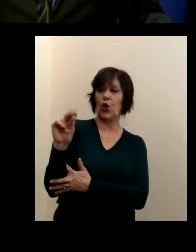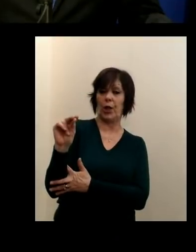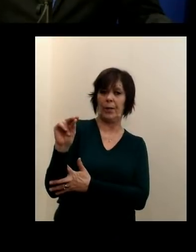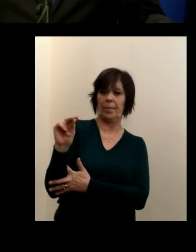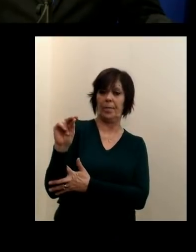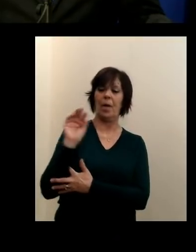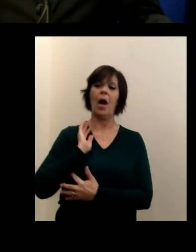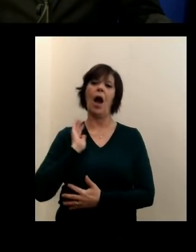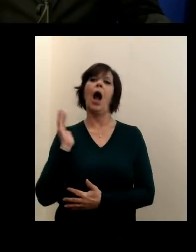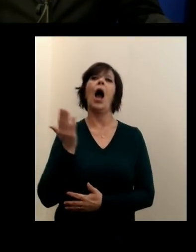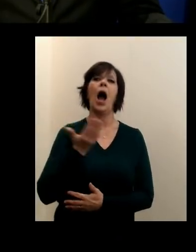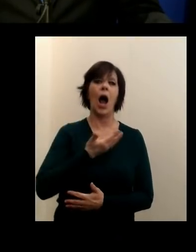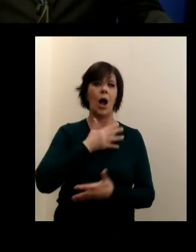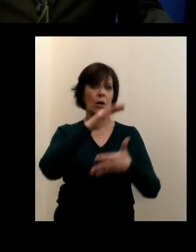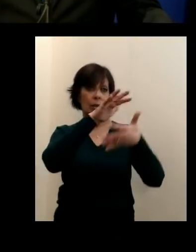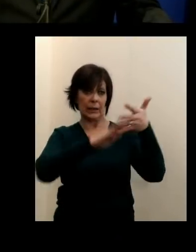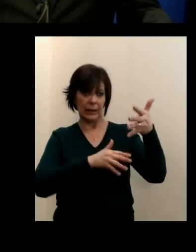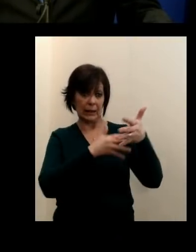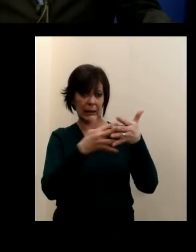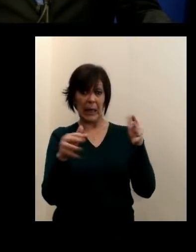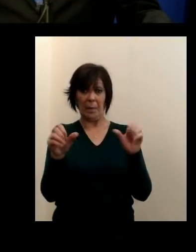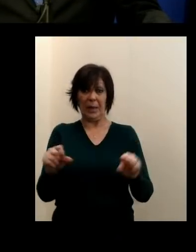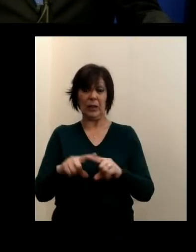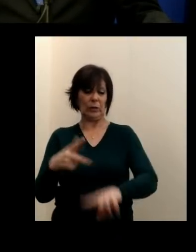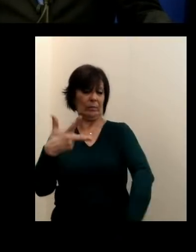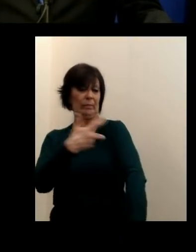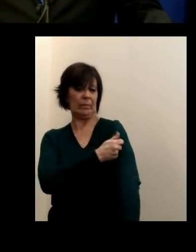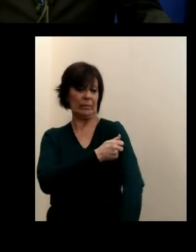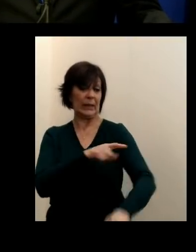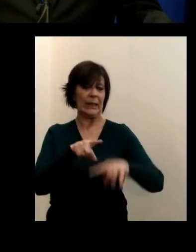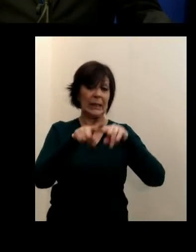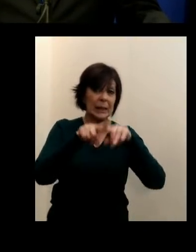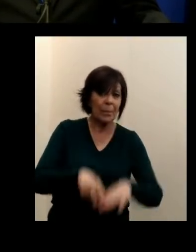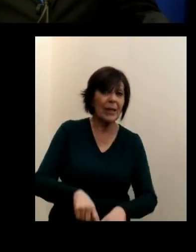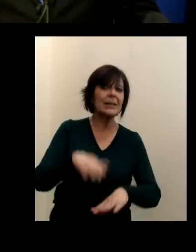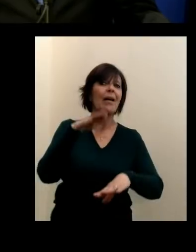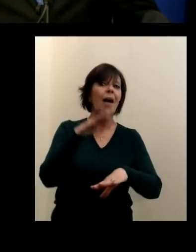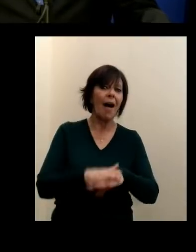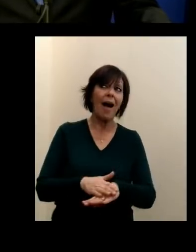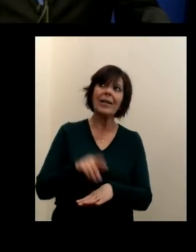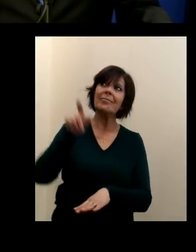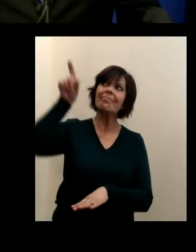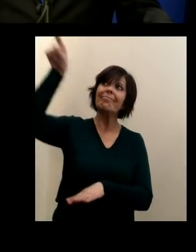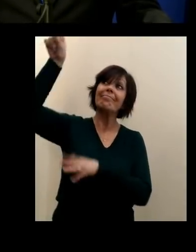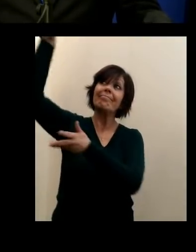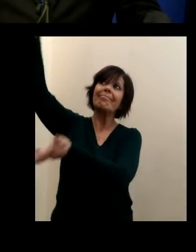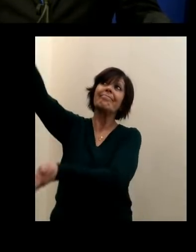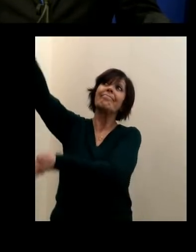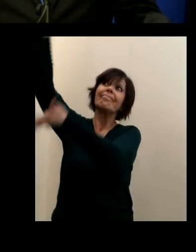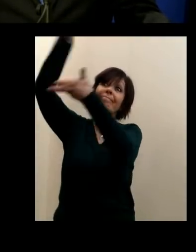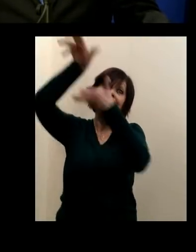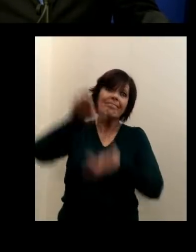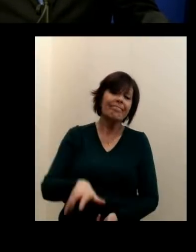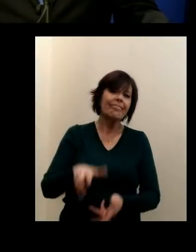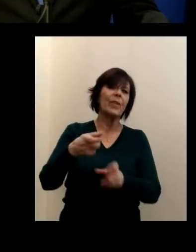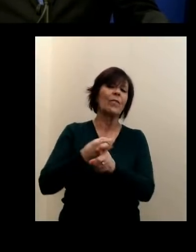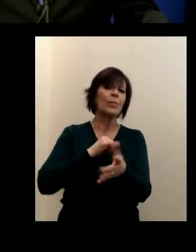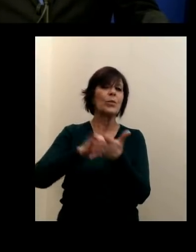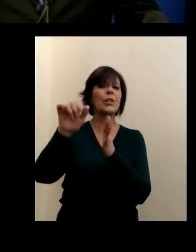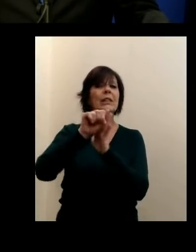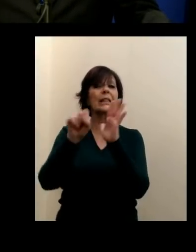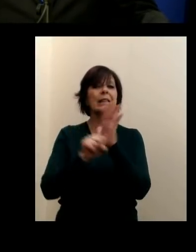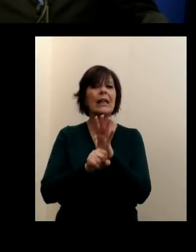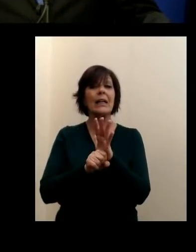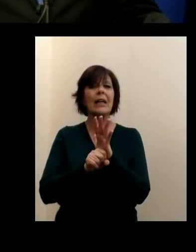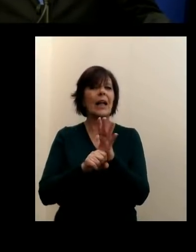Our schedule and ability to vaccinate depends solely on receiving vaccines from the New York State Department of Health. We